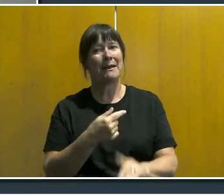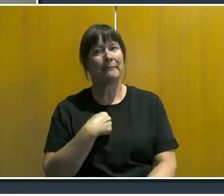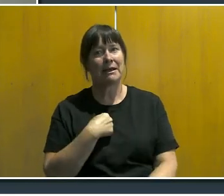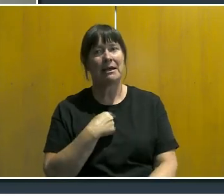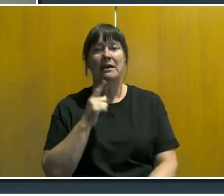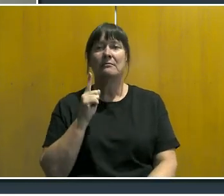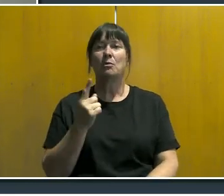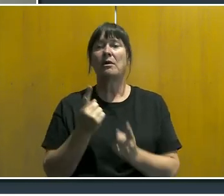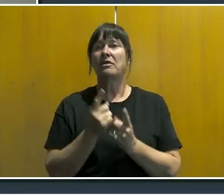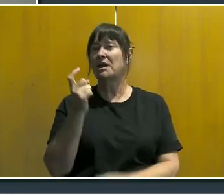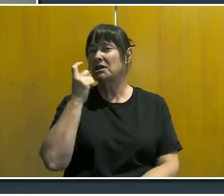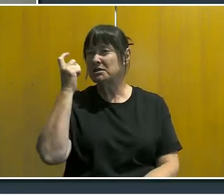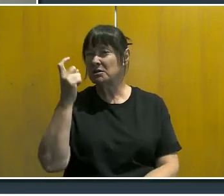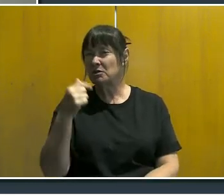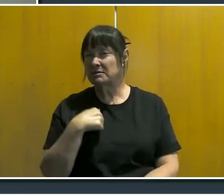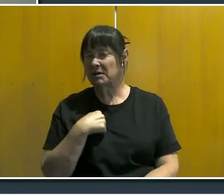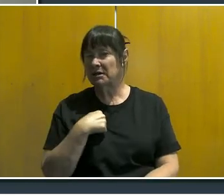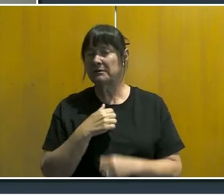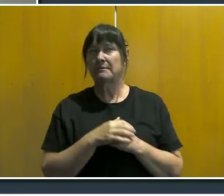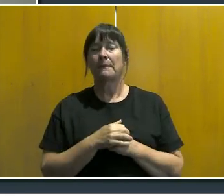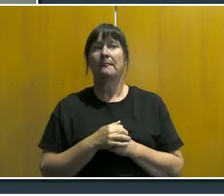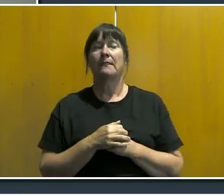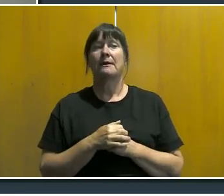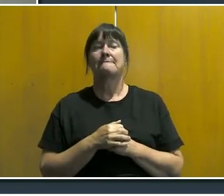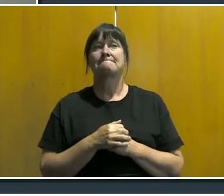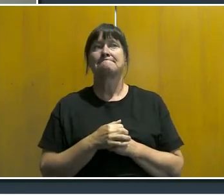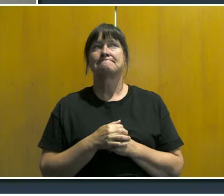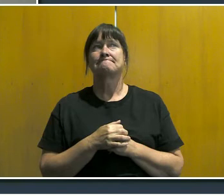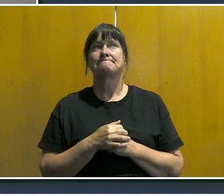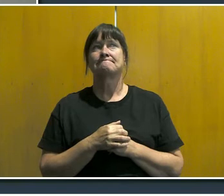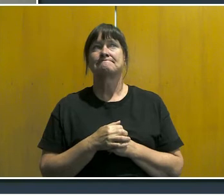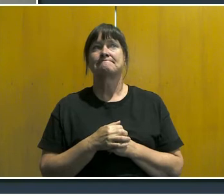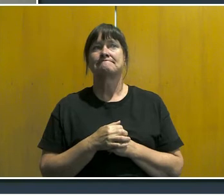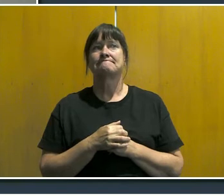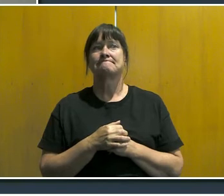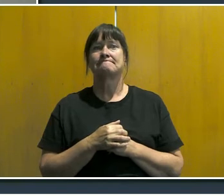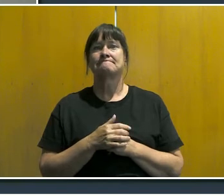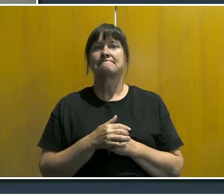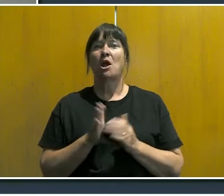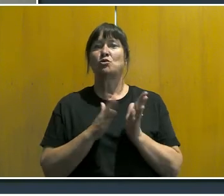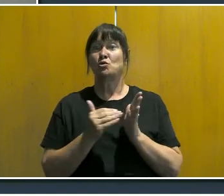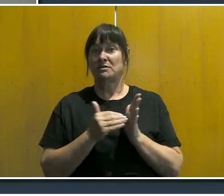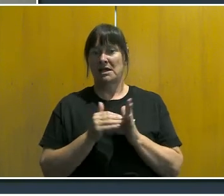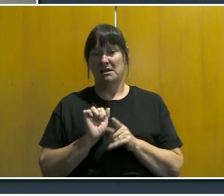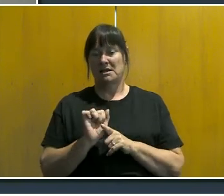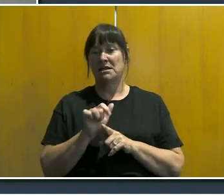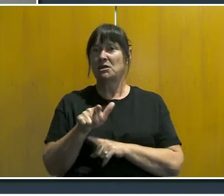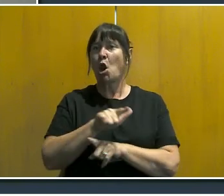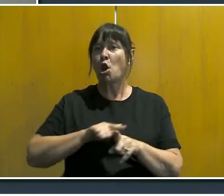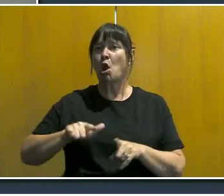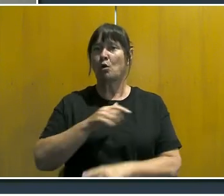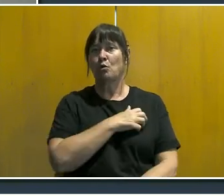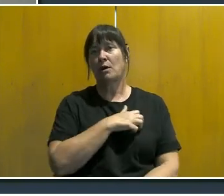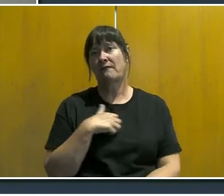things that concerns me most of all is the state of our local government in New Zealand, and sadly Napier